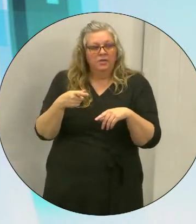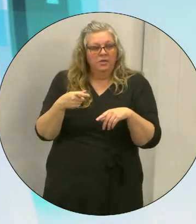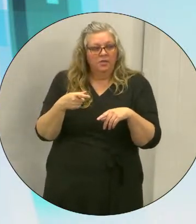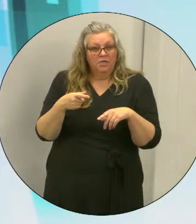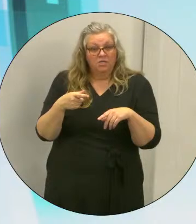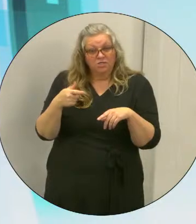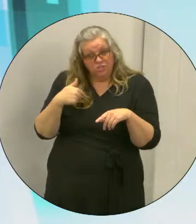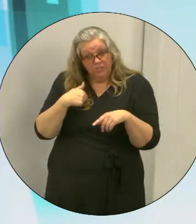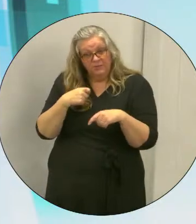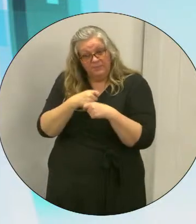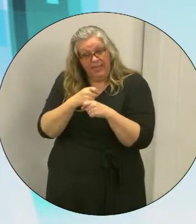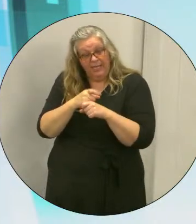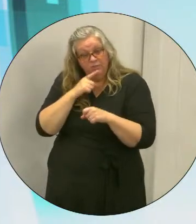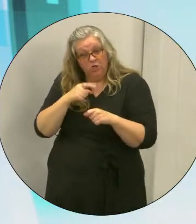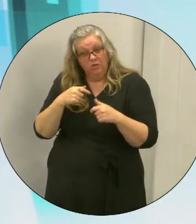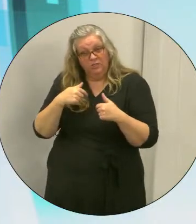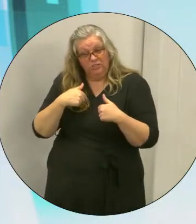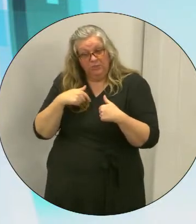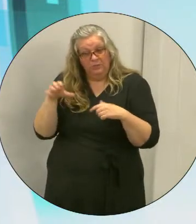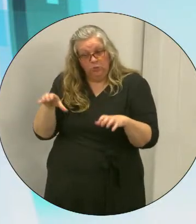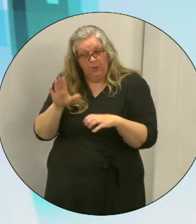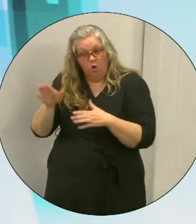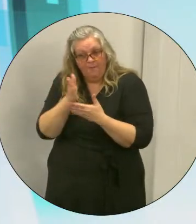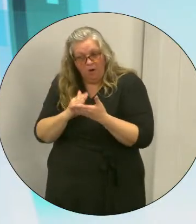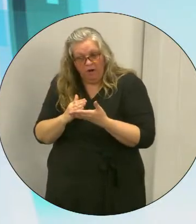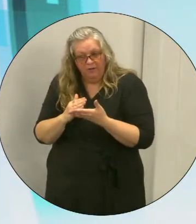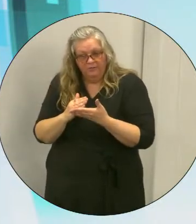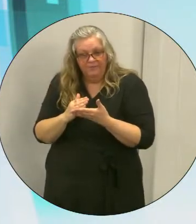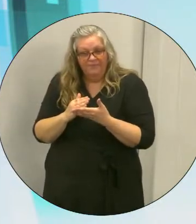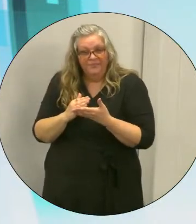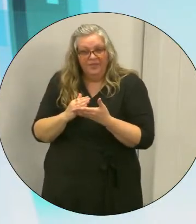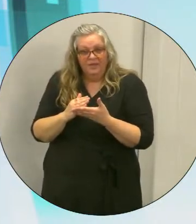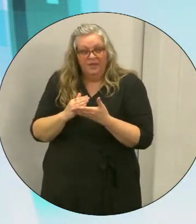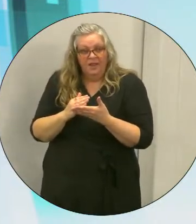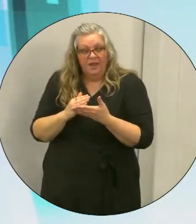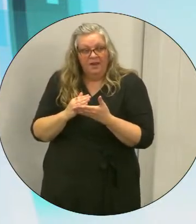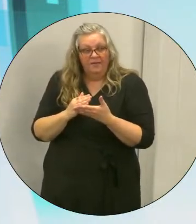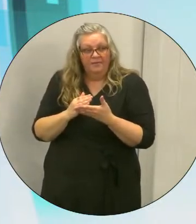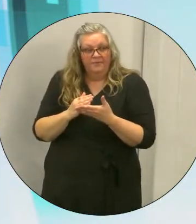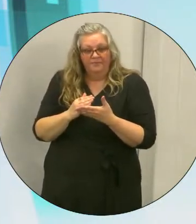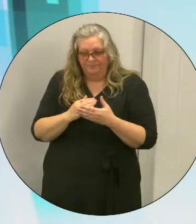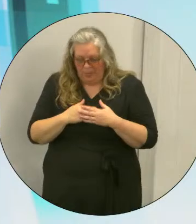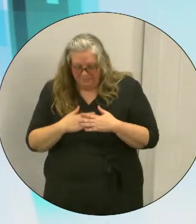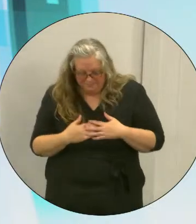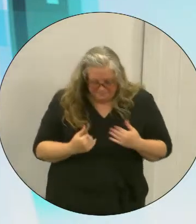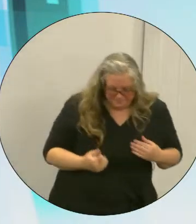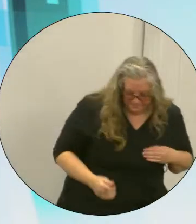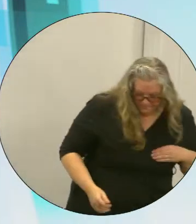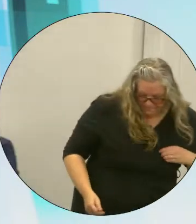wasn't doing or her staff wasn't helping me with. And, you know,